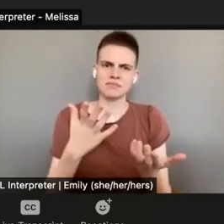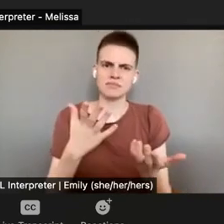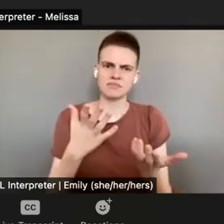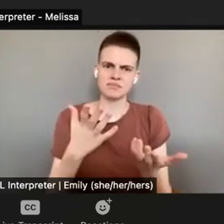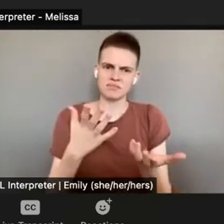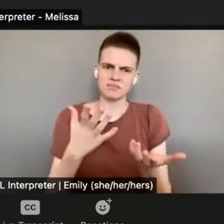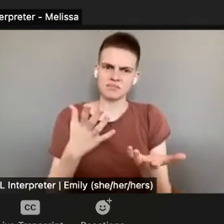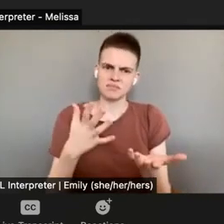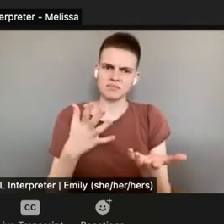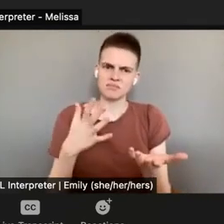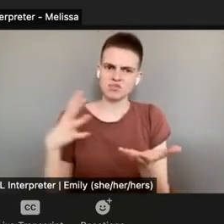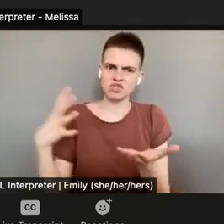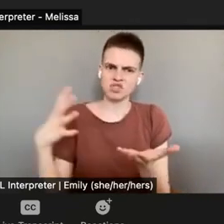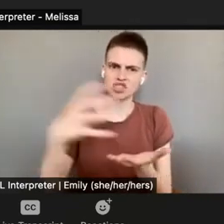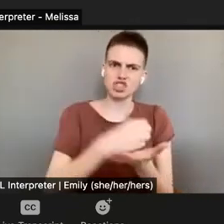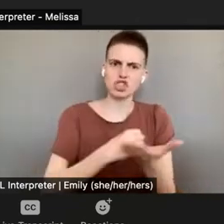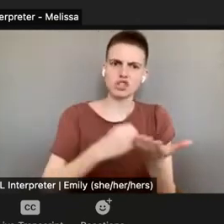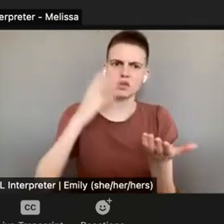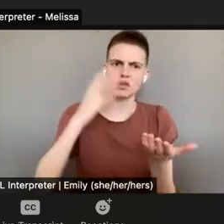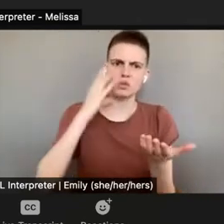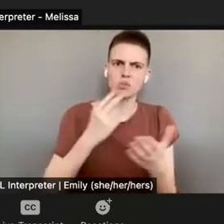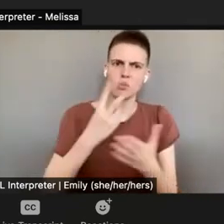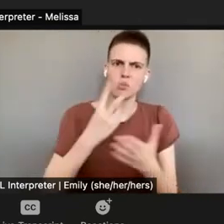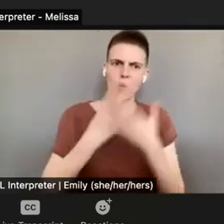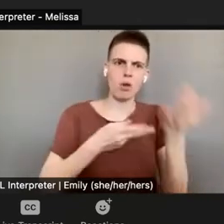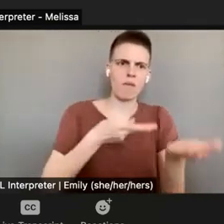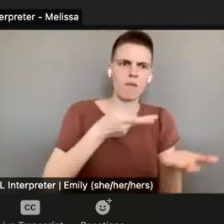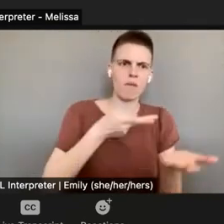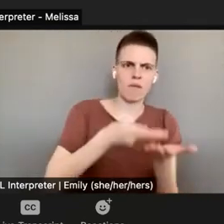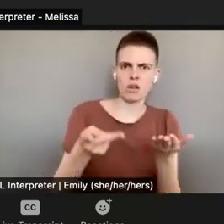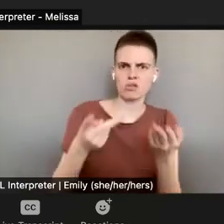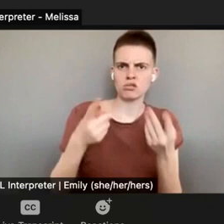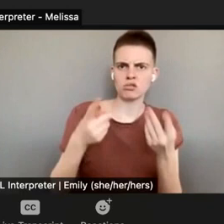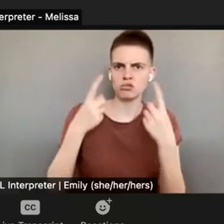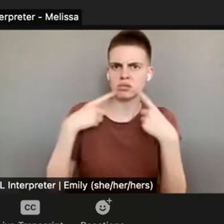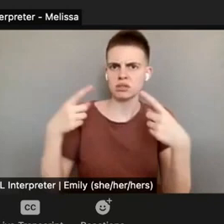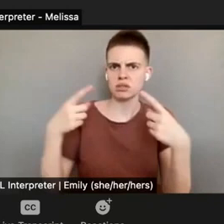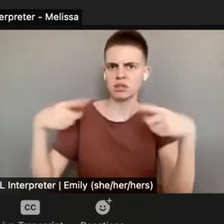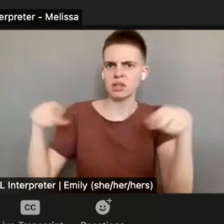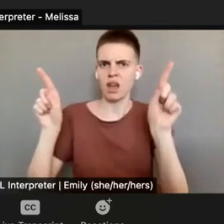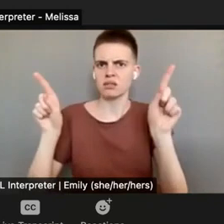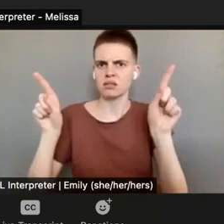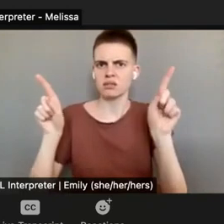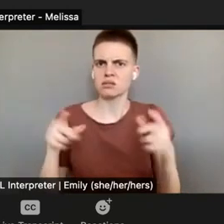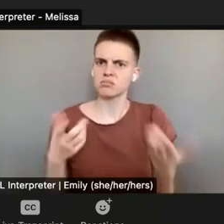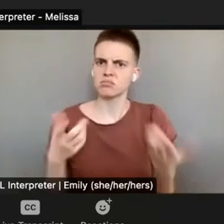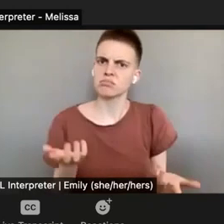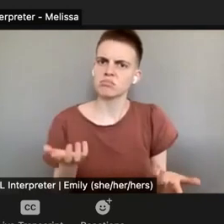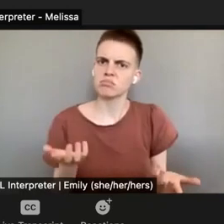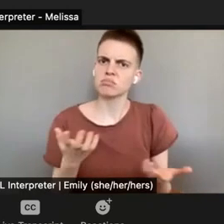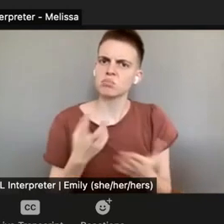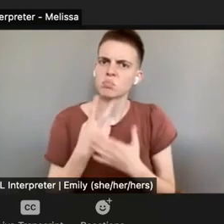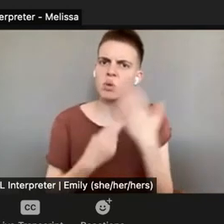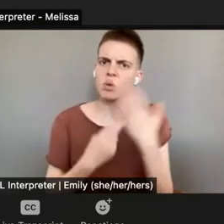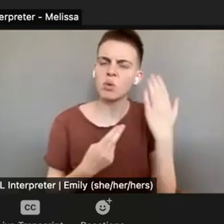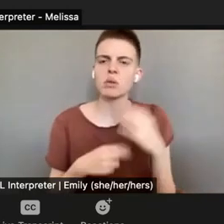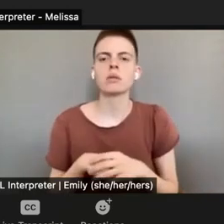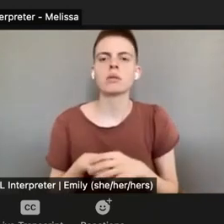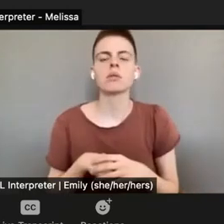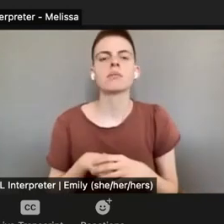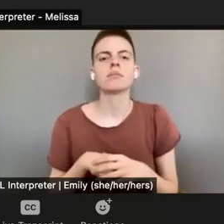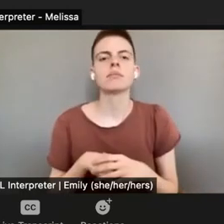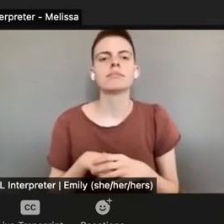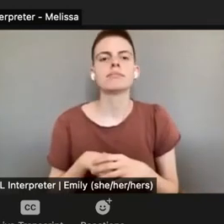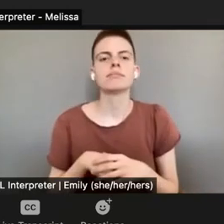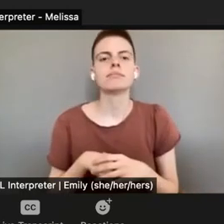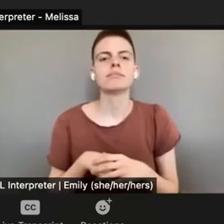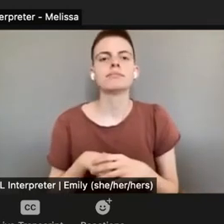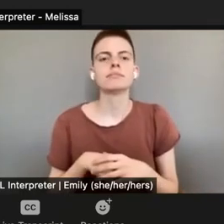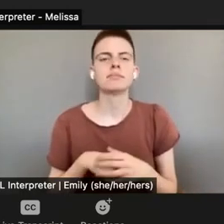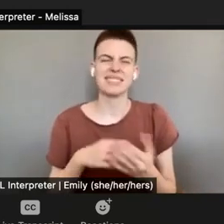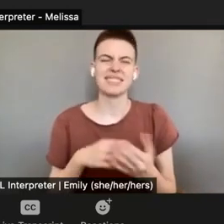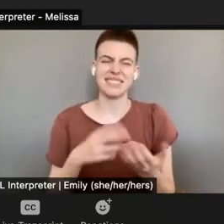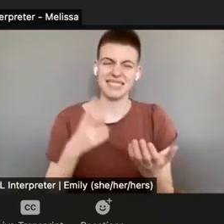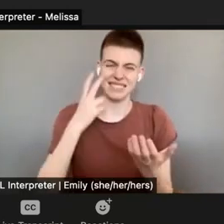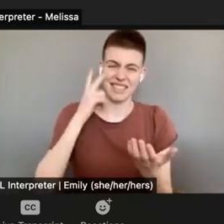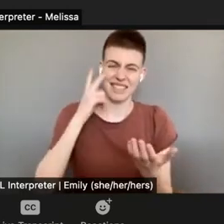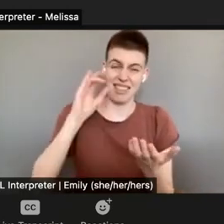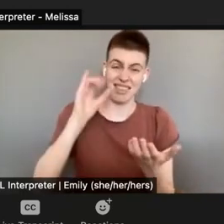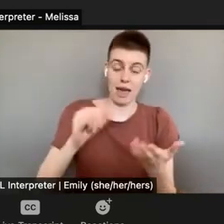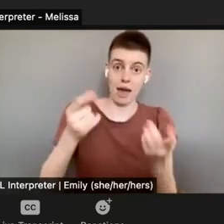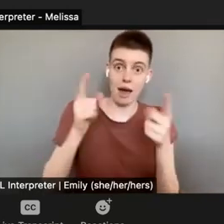of failure as well as success. And I think we see this best in things like